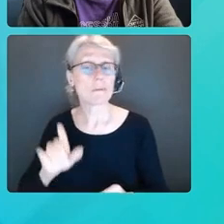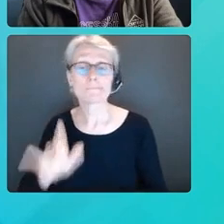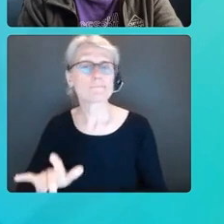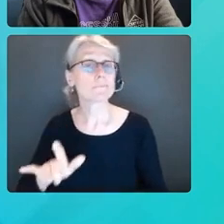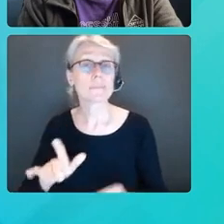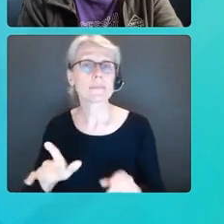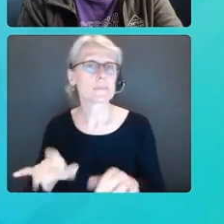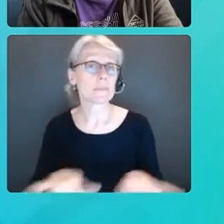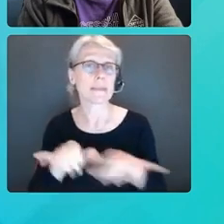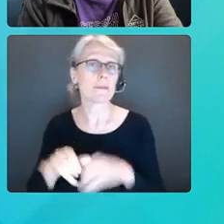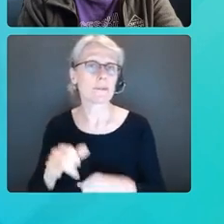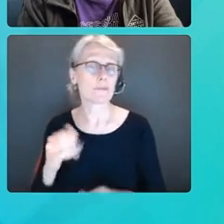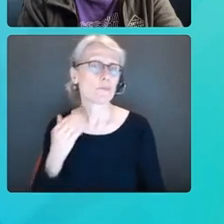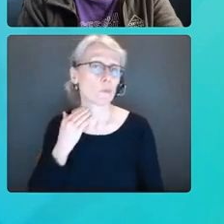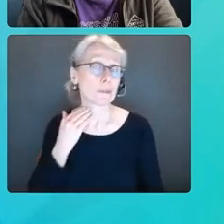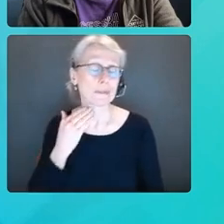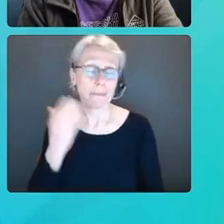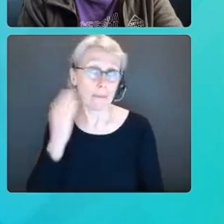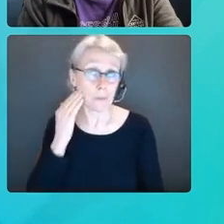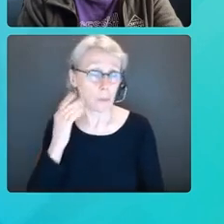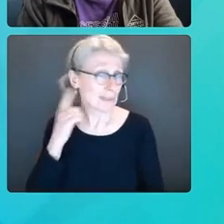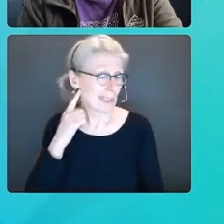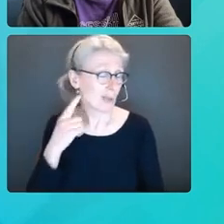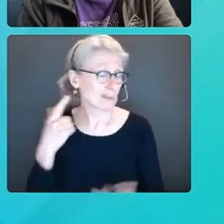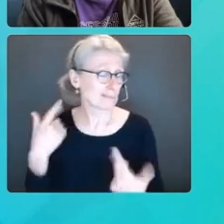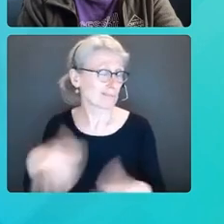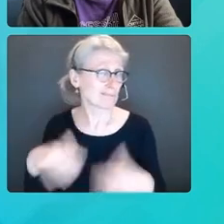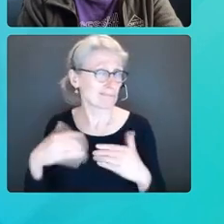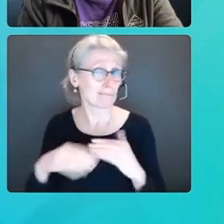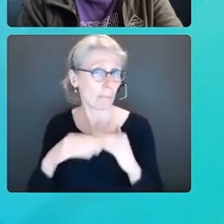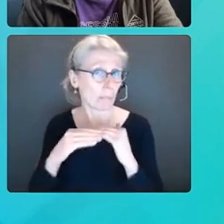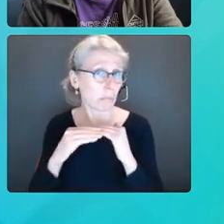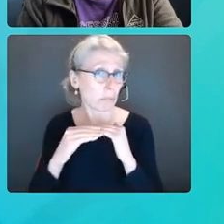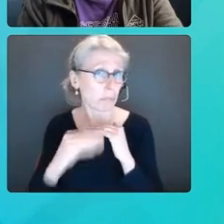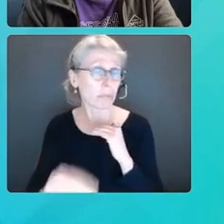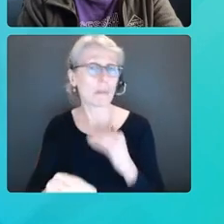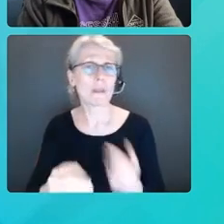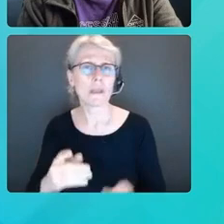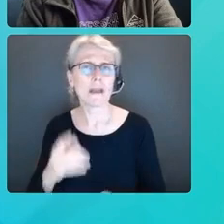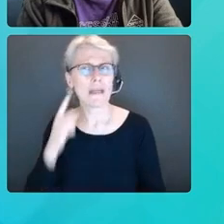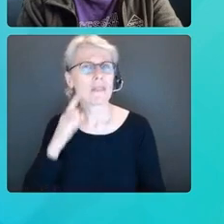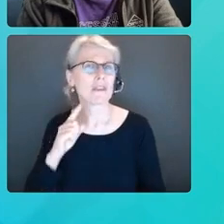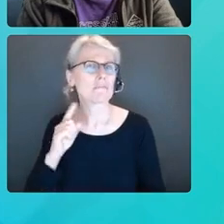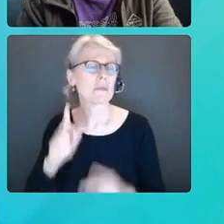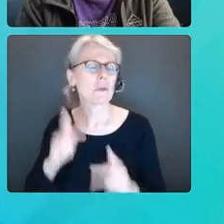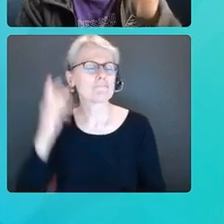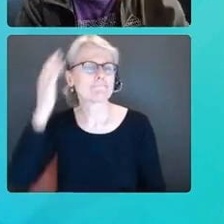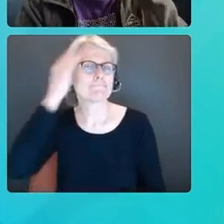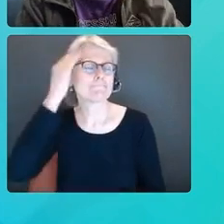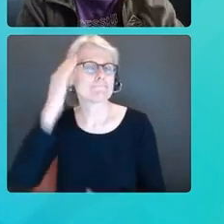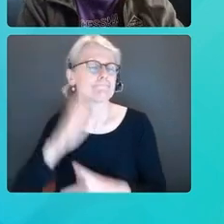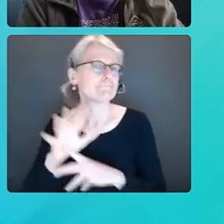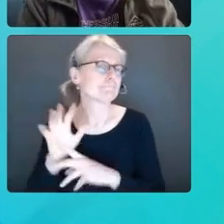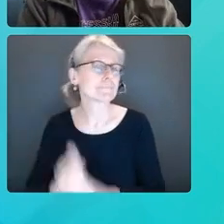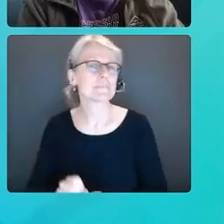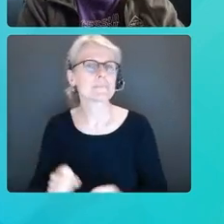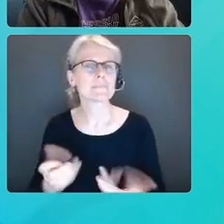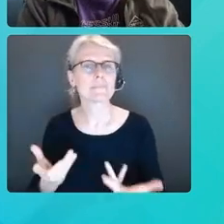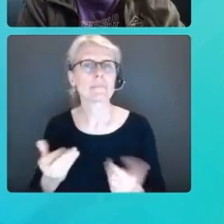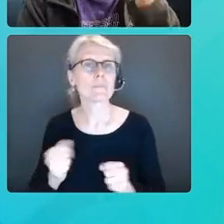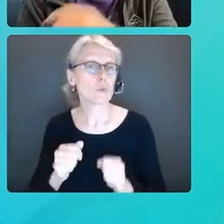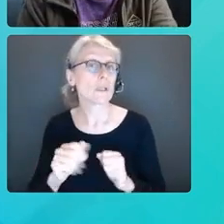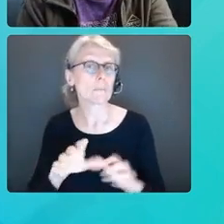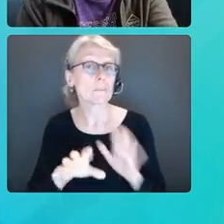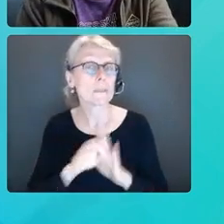voice. I know it sounds bad, but I think people get used to it very quickly. The first part, though, you can pick different voices, though. There's male,